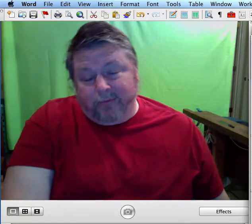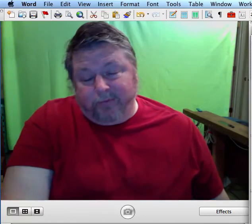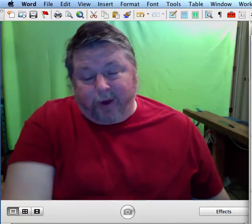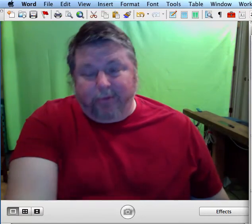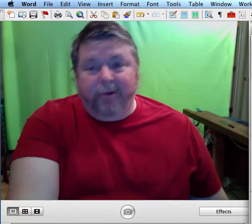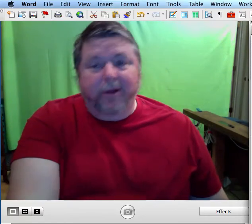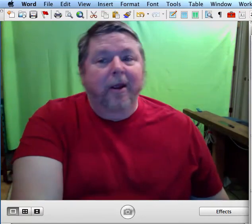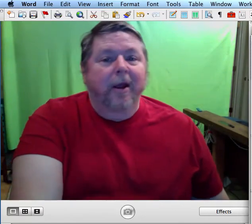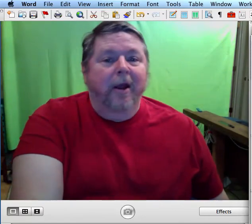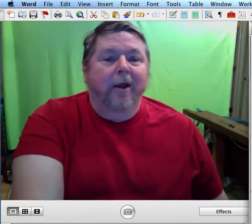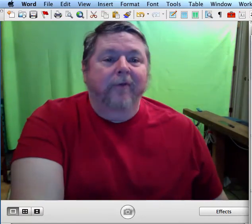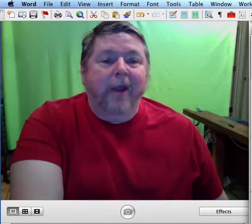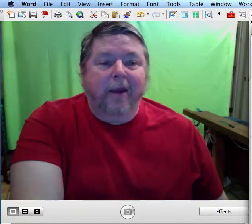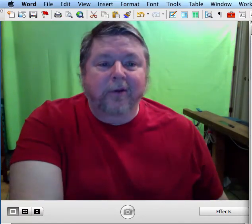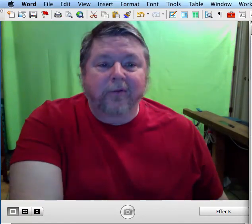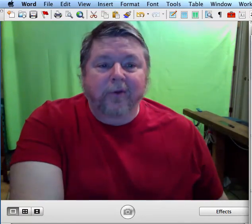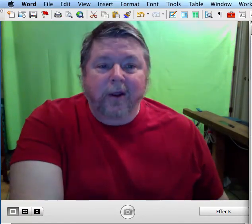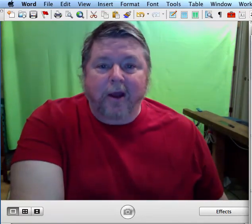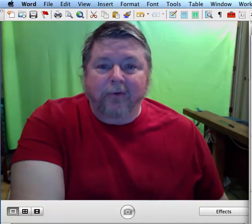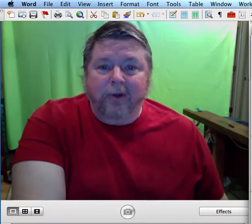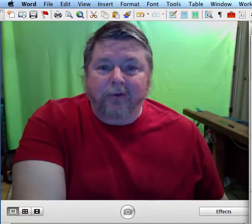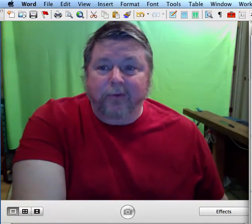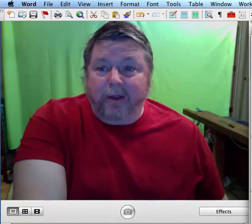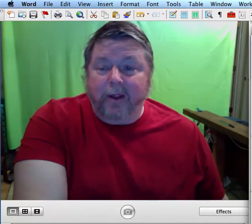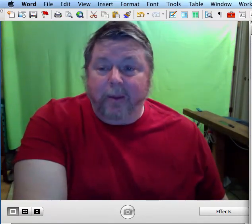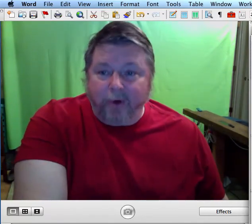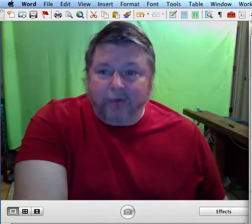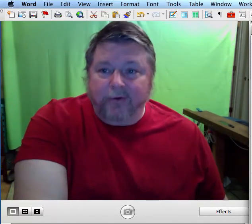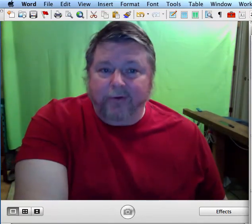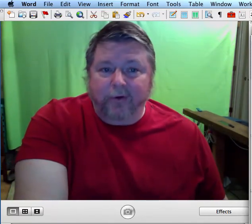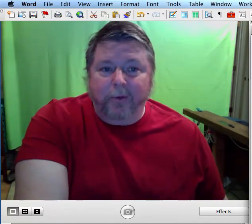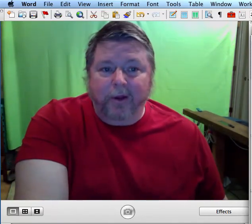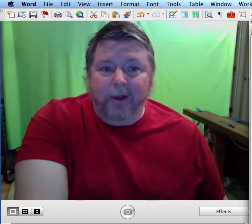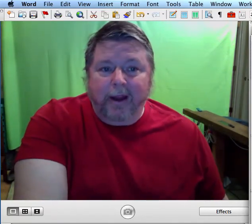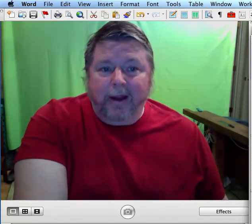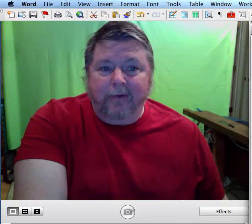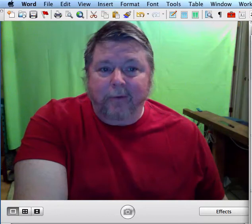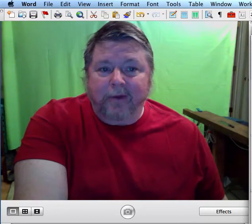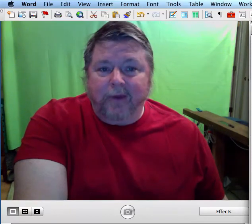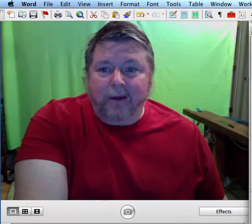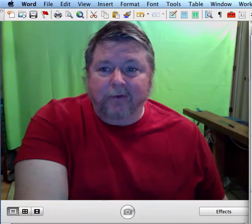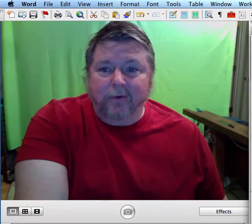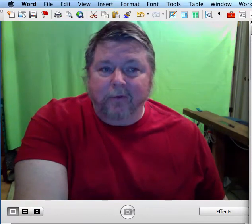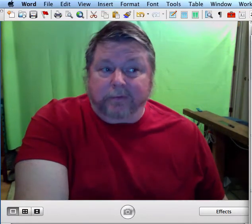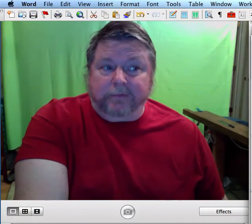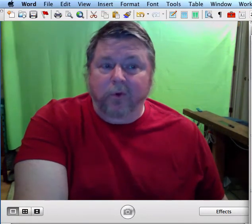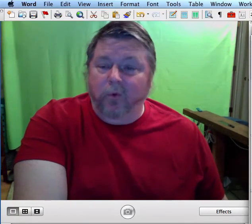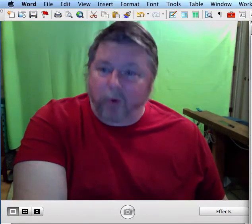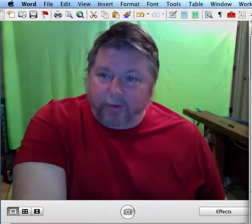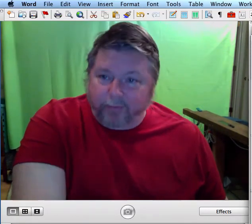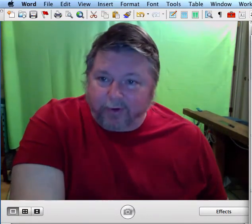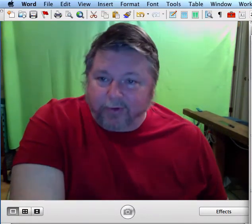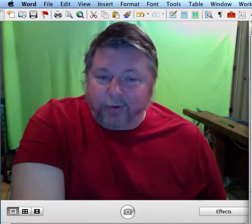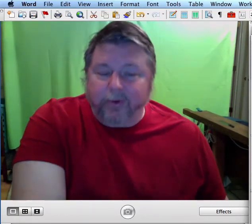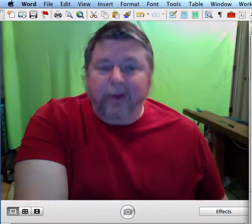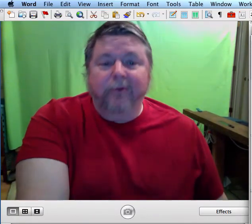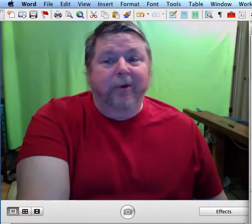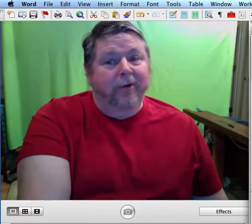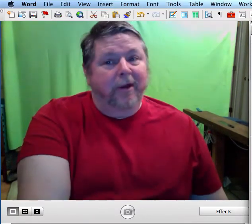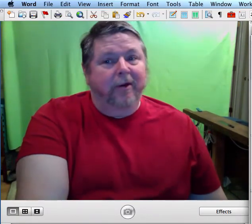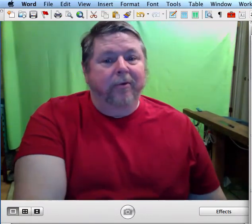probably very active conversations about the process of interpreting and get some insight as to what a professional